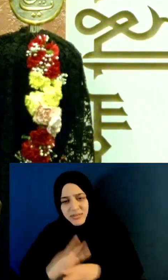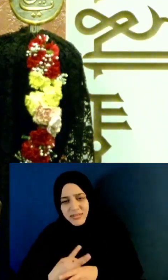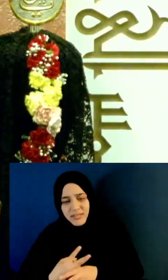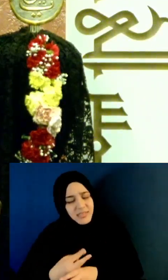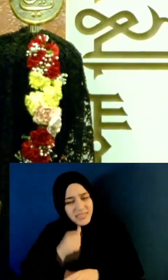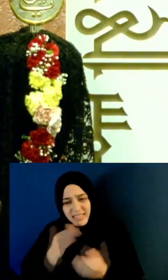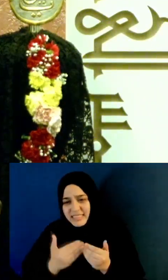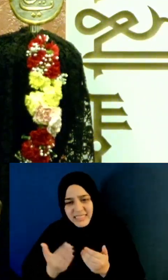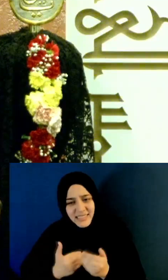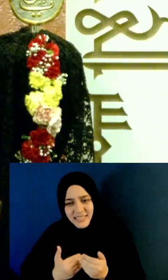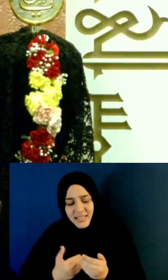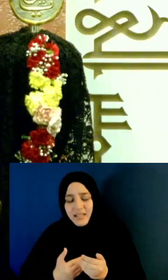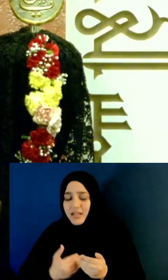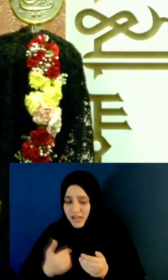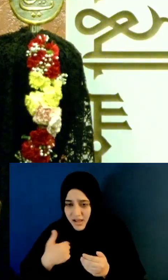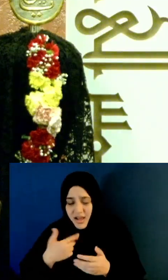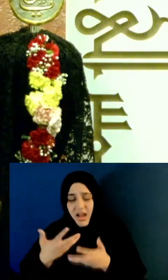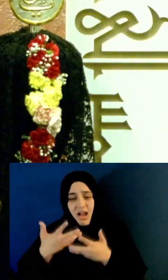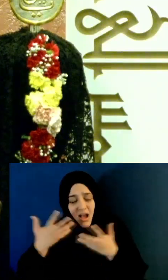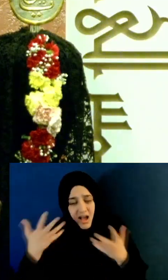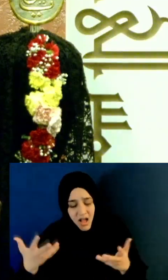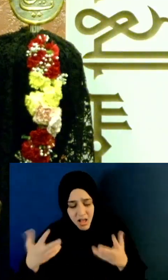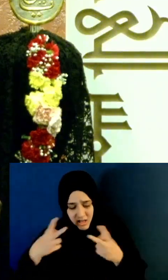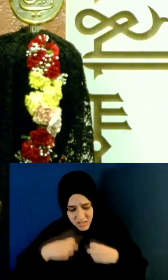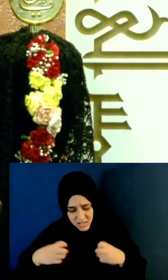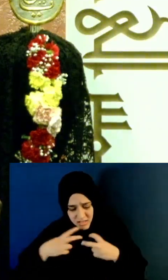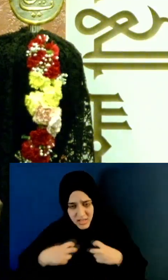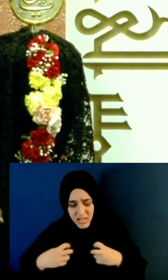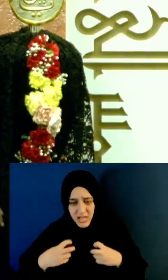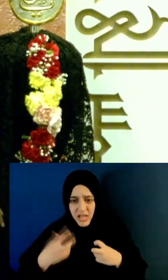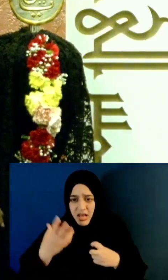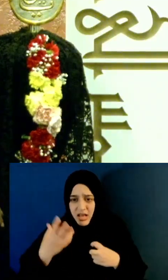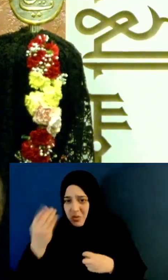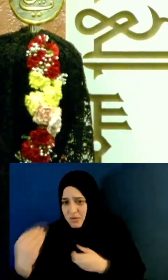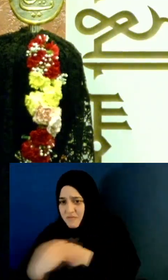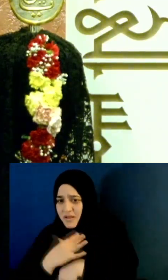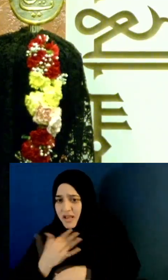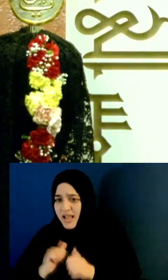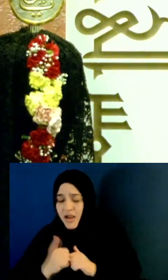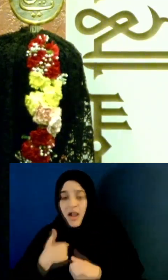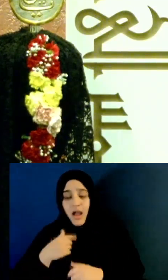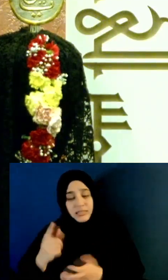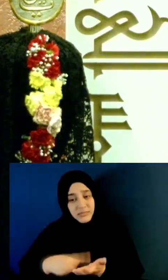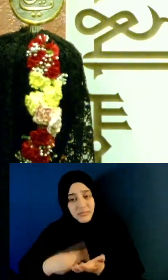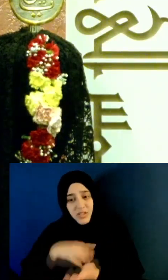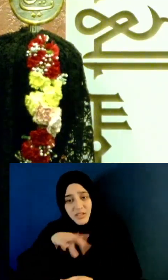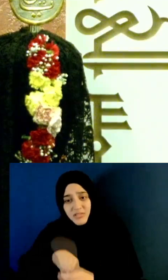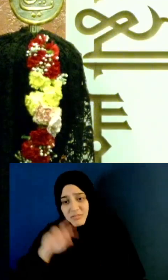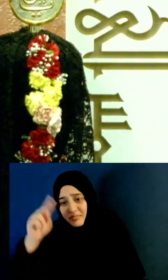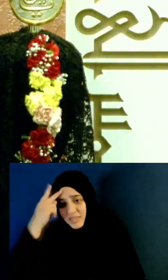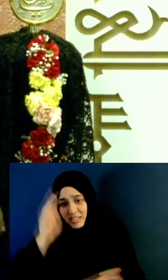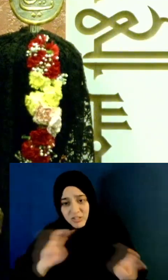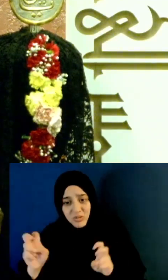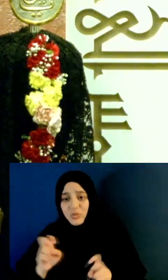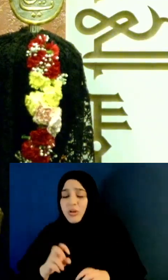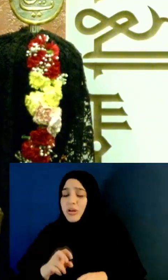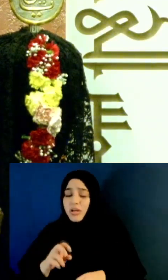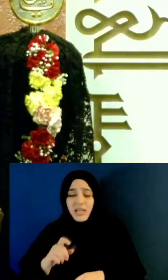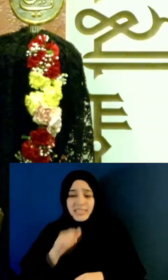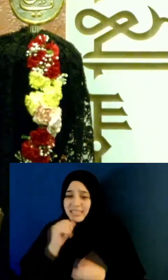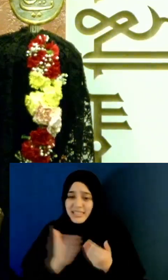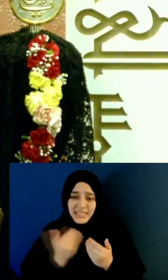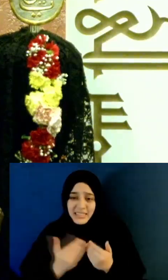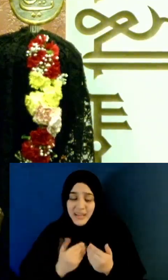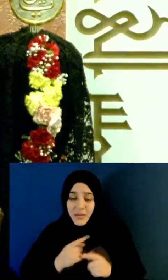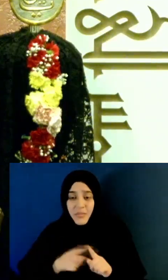lot of interfaith and intrafaith. I even get involved sometimes in political issues. It is not easy. But wallah, when you